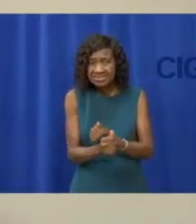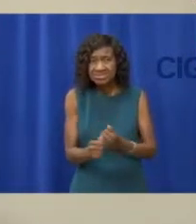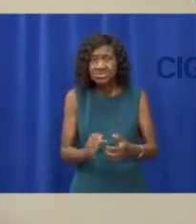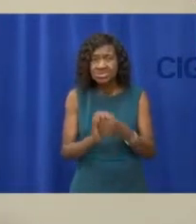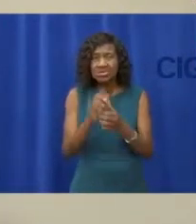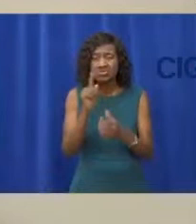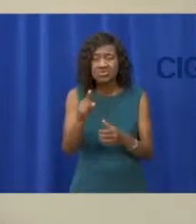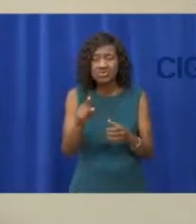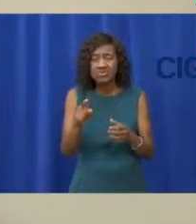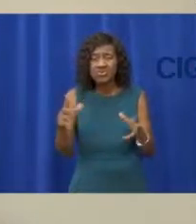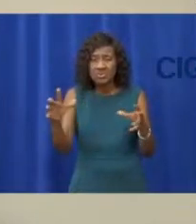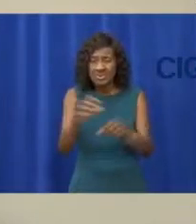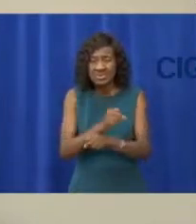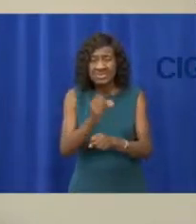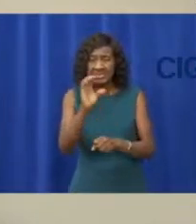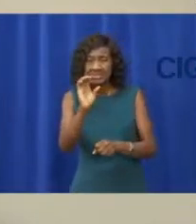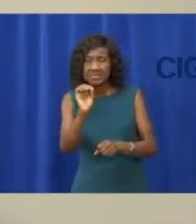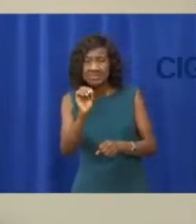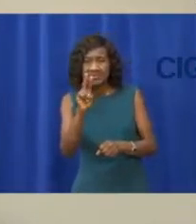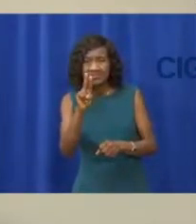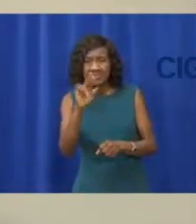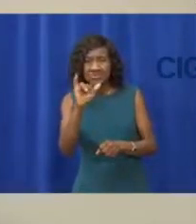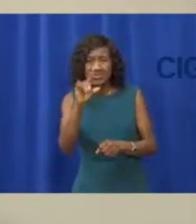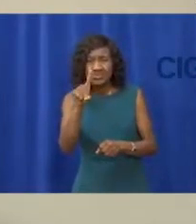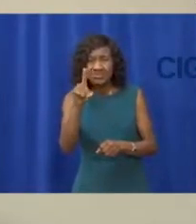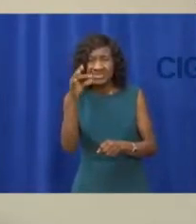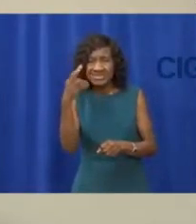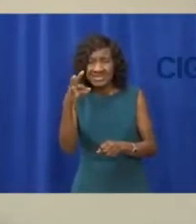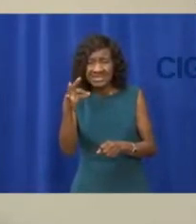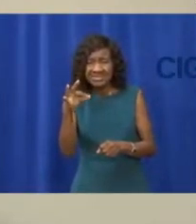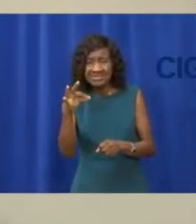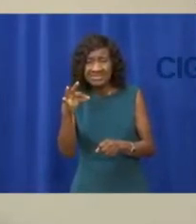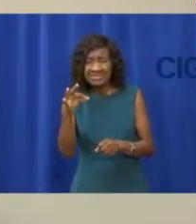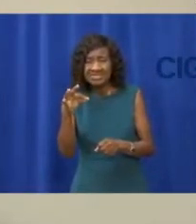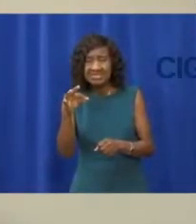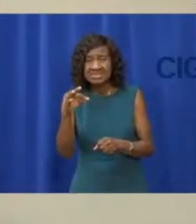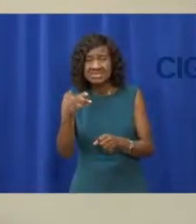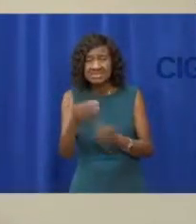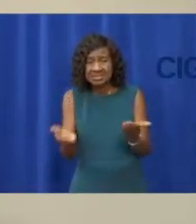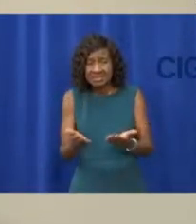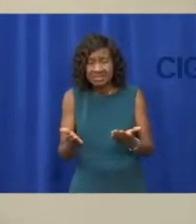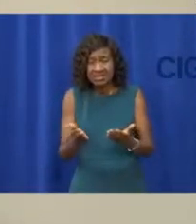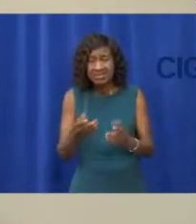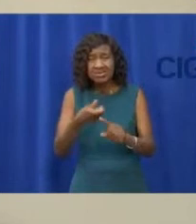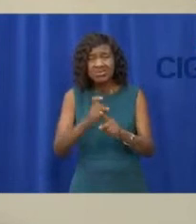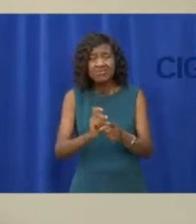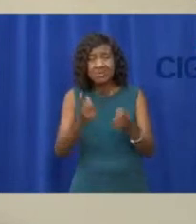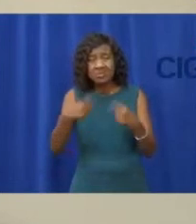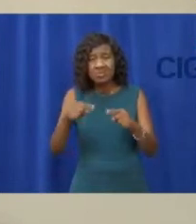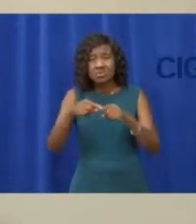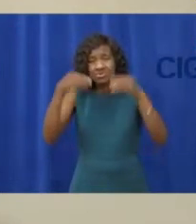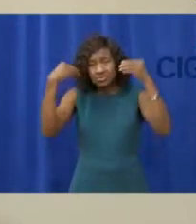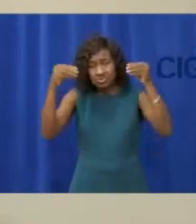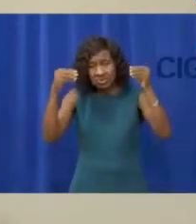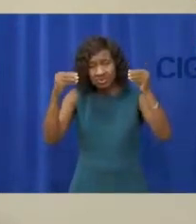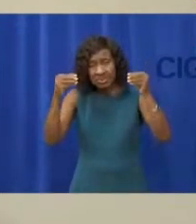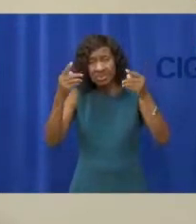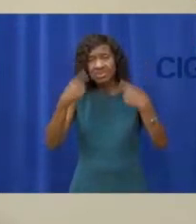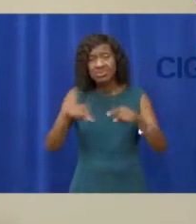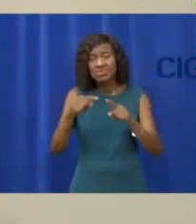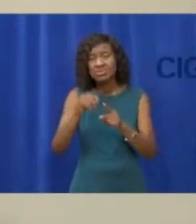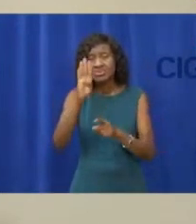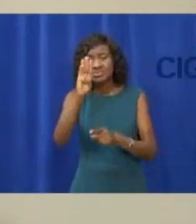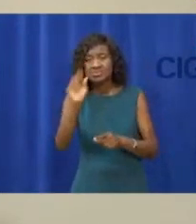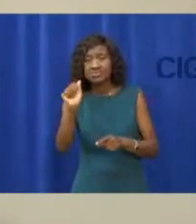in Cayman from going to the supermarket or to the bank or hanging out with folk than it